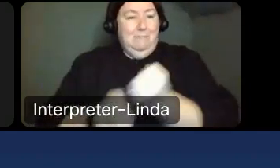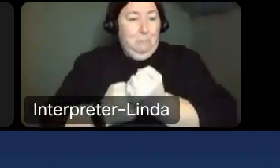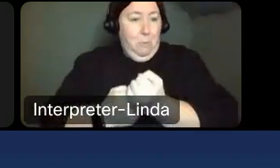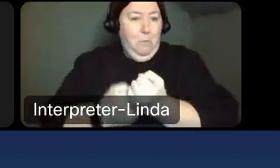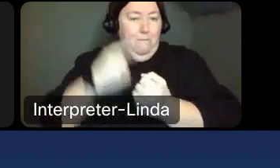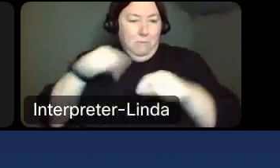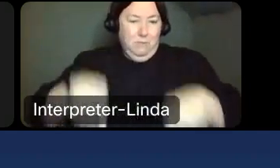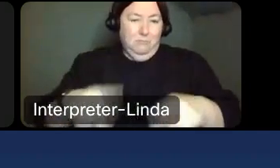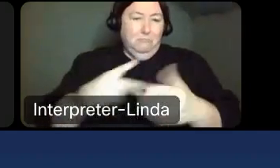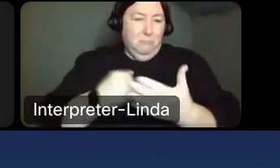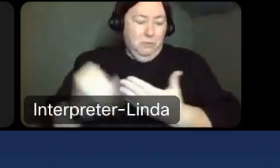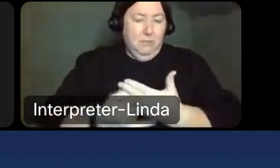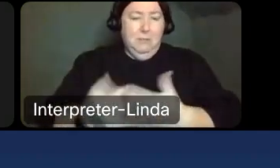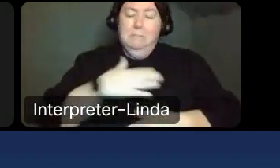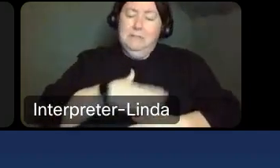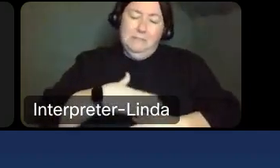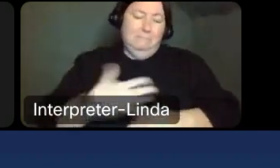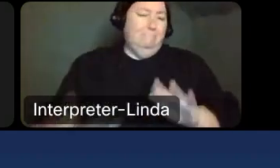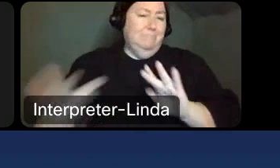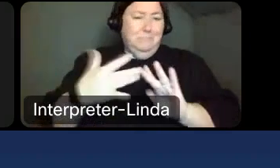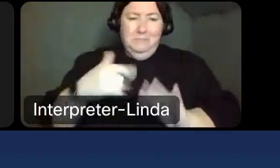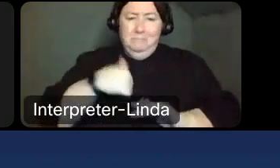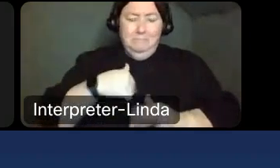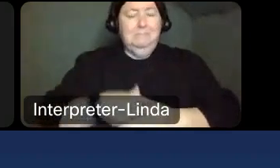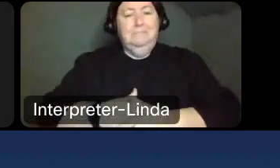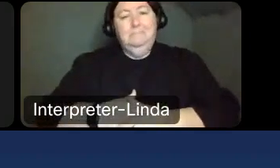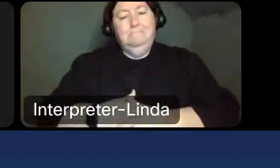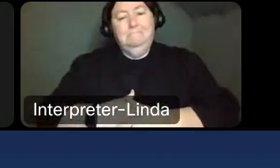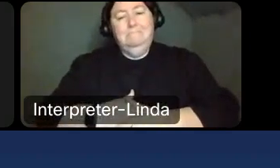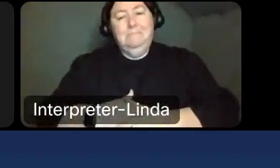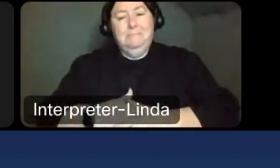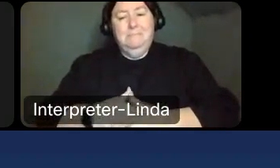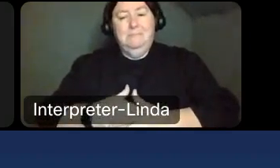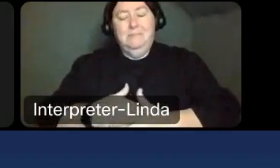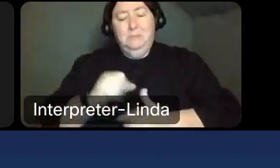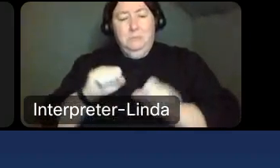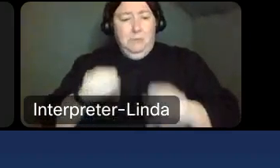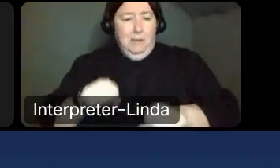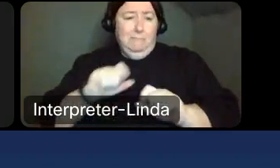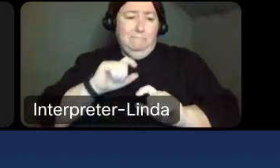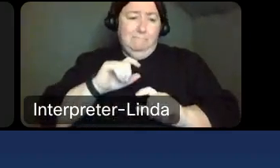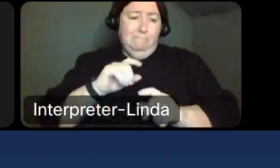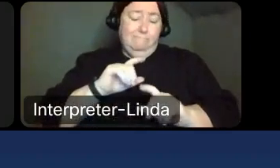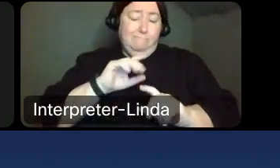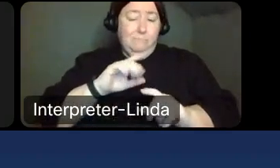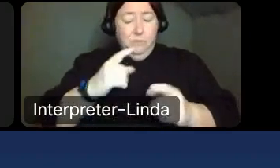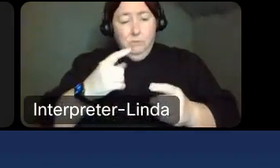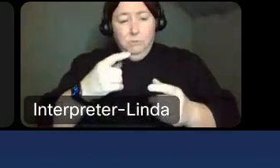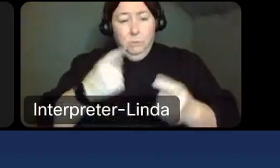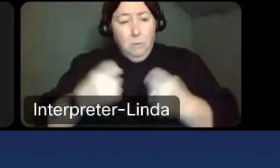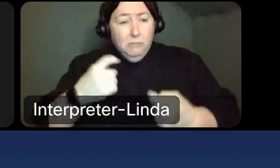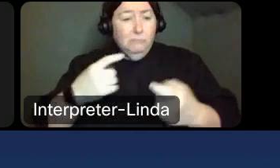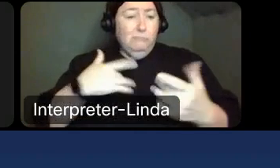this project. So please don't hesitate to reach out to me, and so I can get your questions and concerns